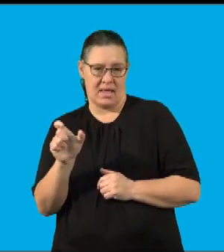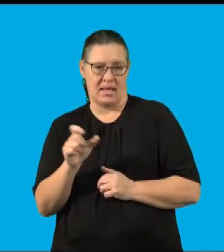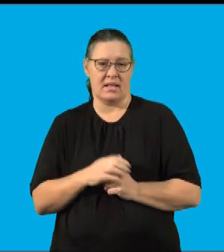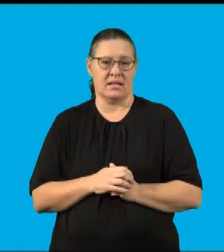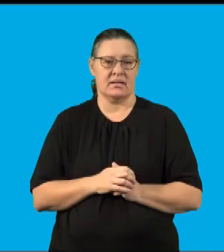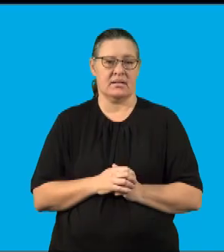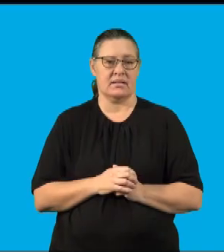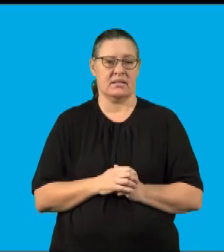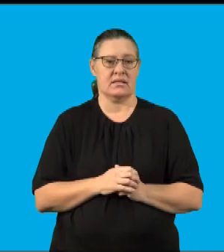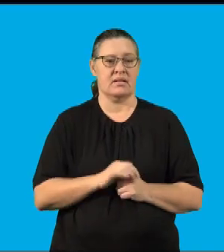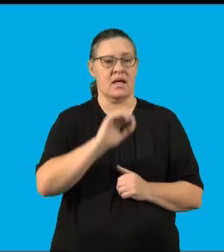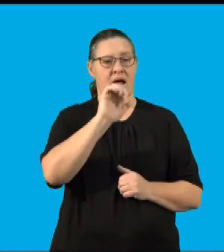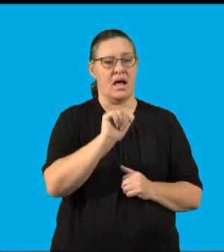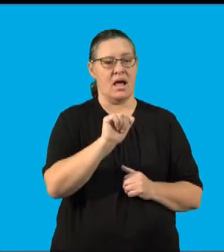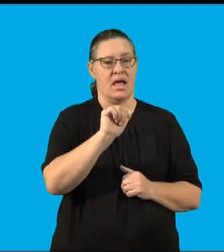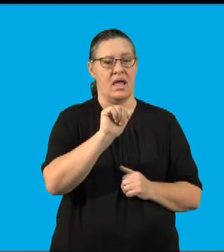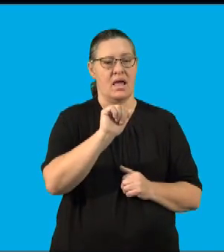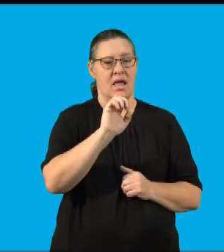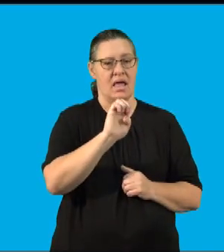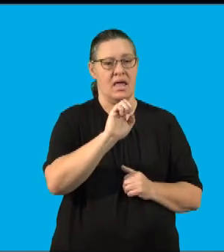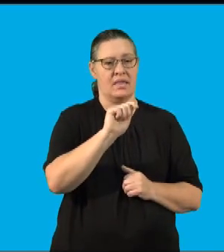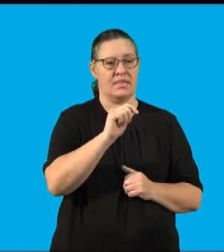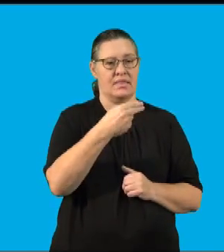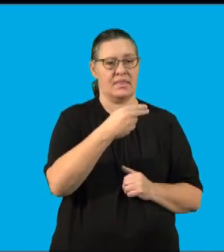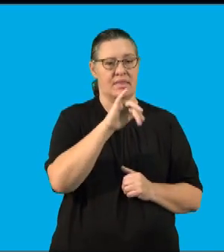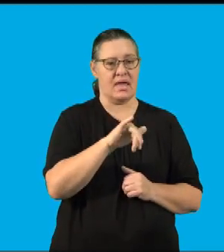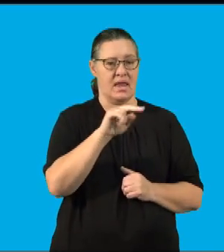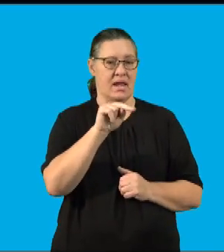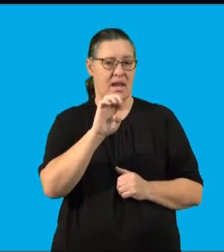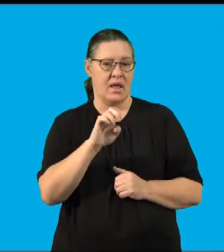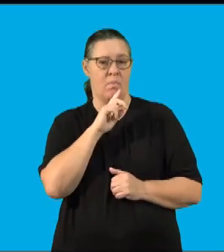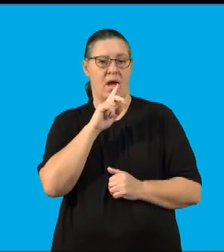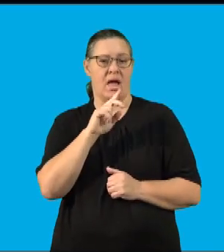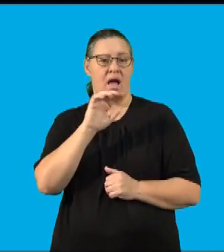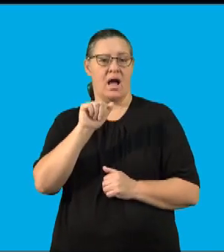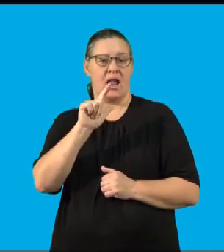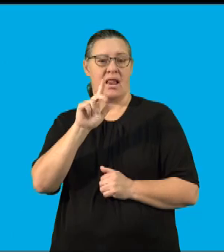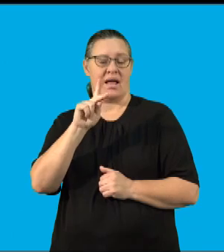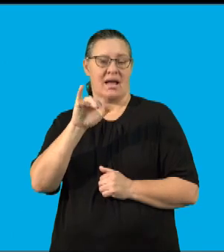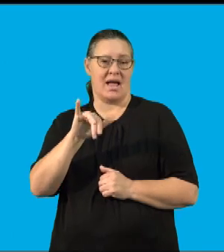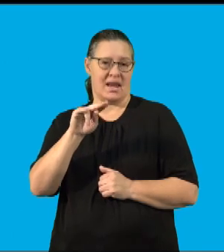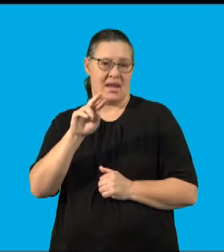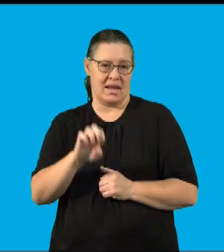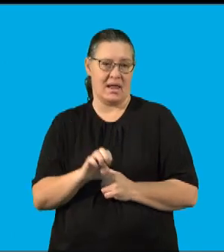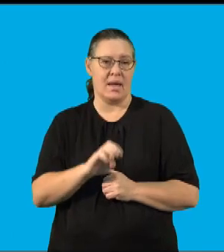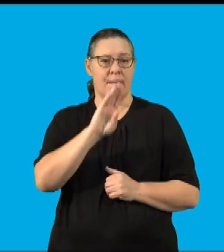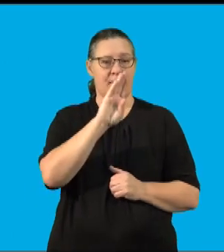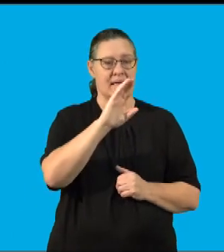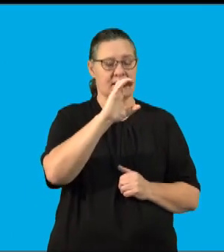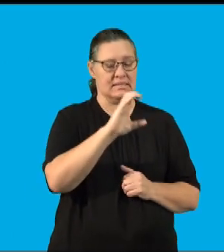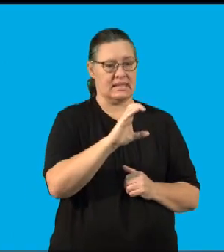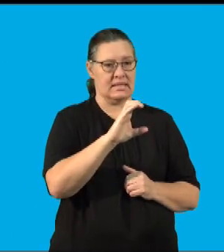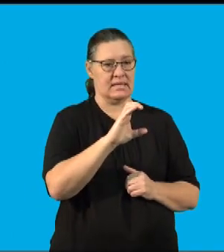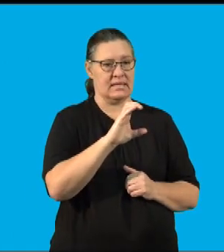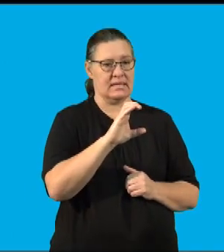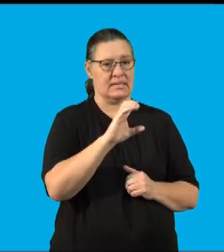ene. And then the last one is our alkyne, the suffix yne. However, B, C, and